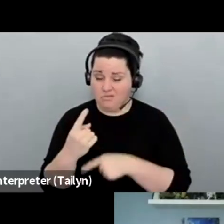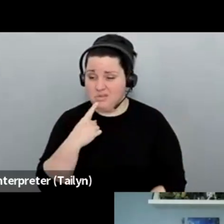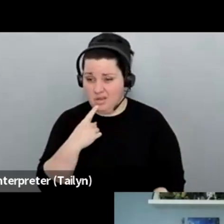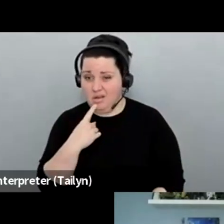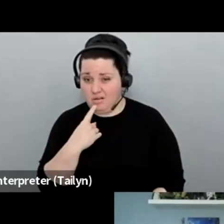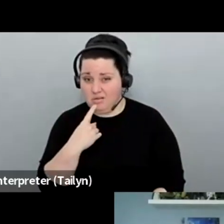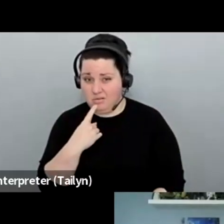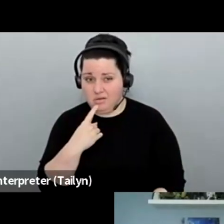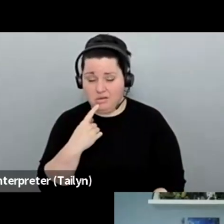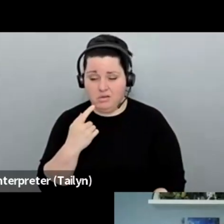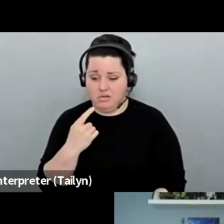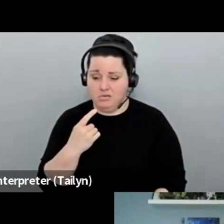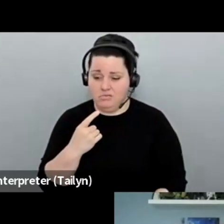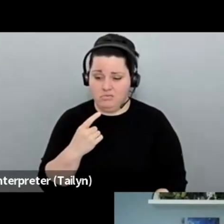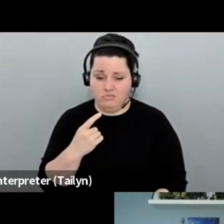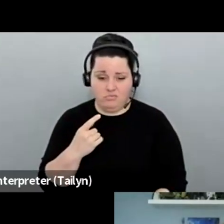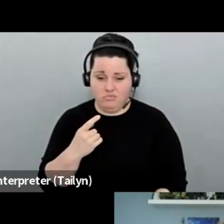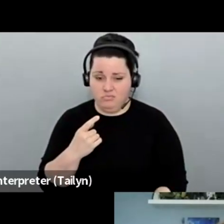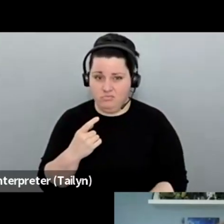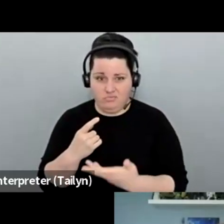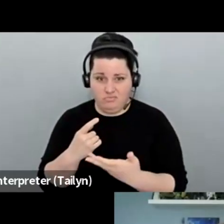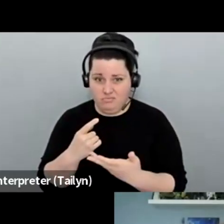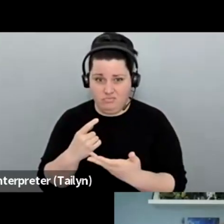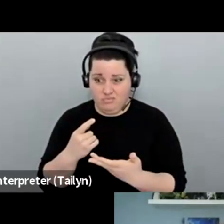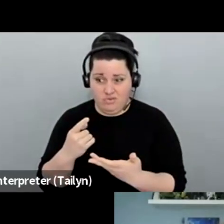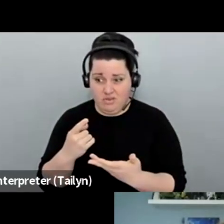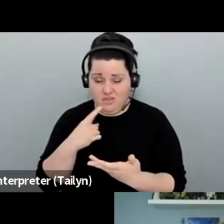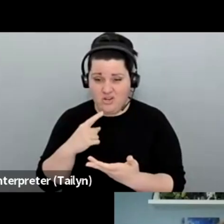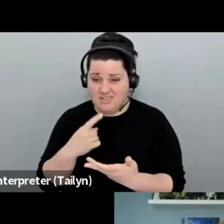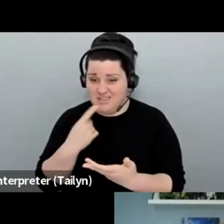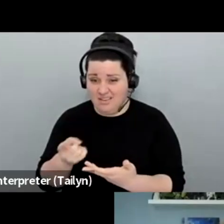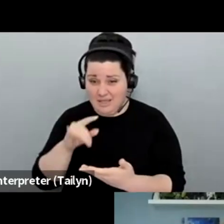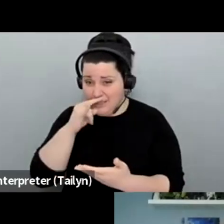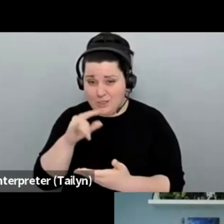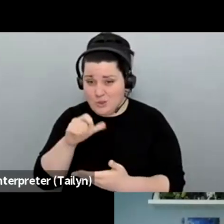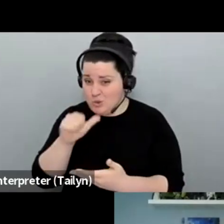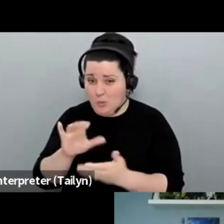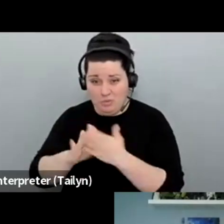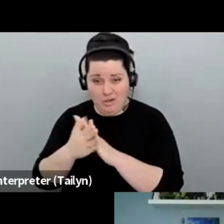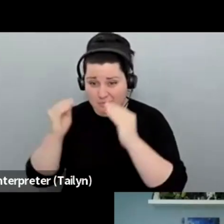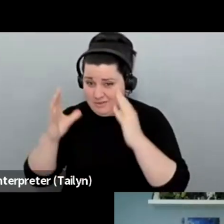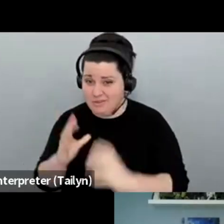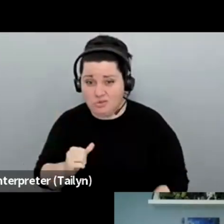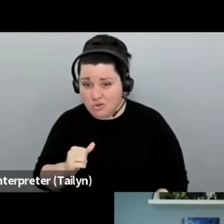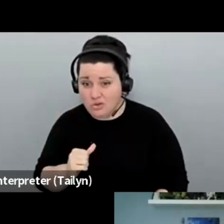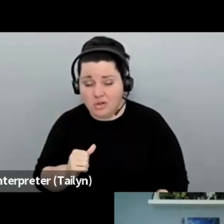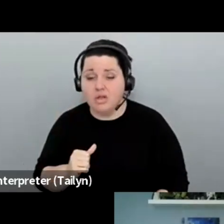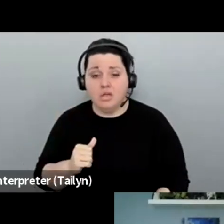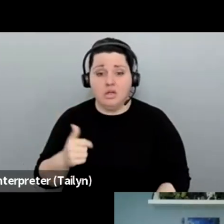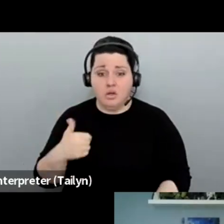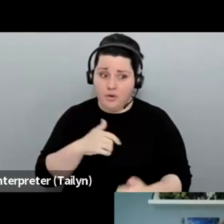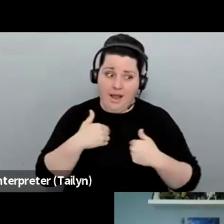are discouraging young people from going into the teaching profession. And we already are having troubles with recruitment